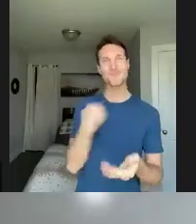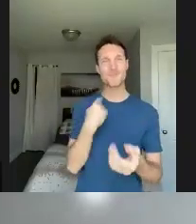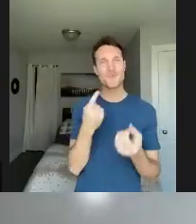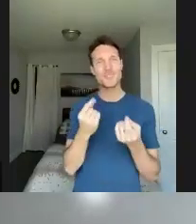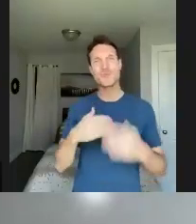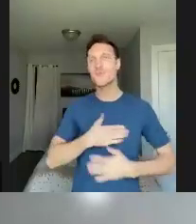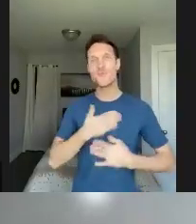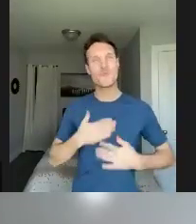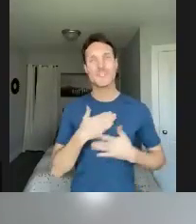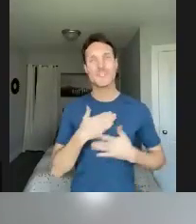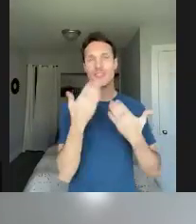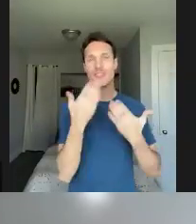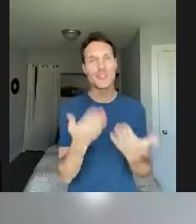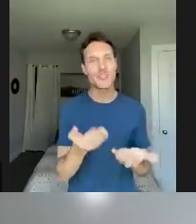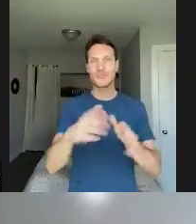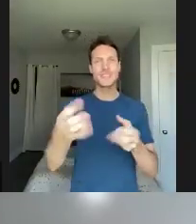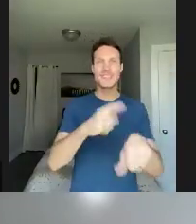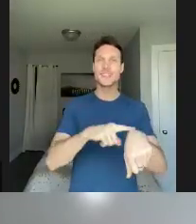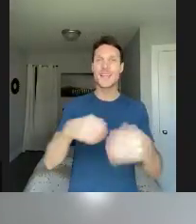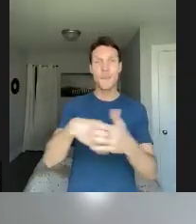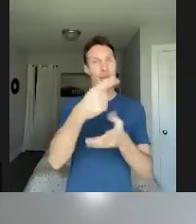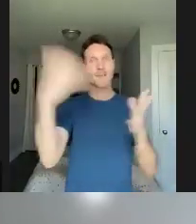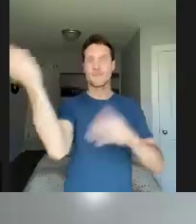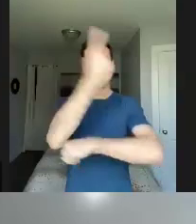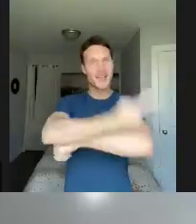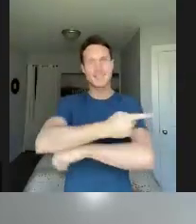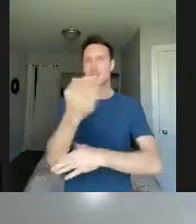out of your day in the midday to be with us.